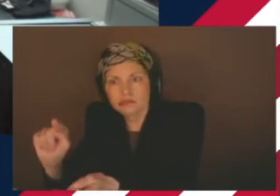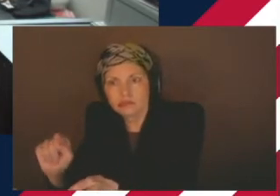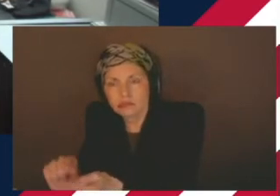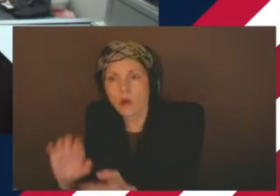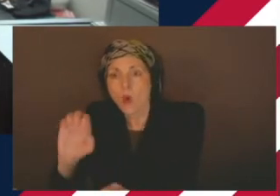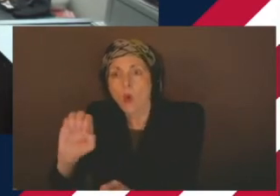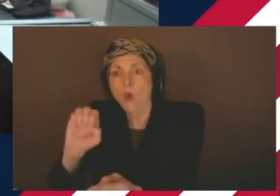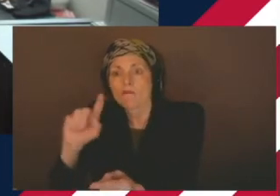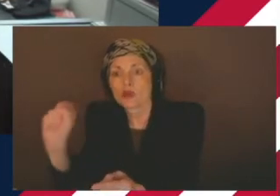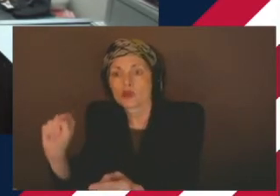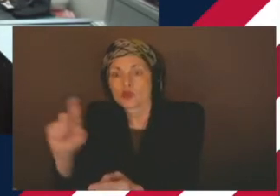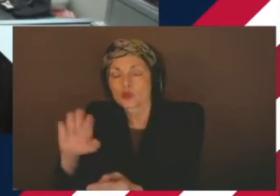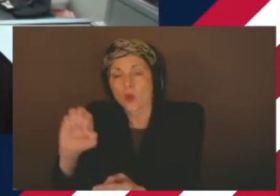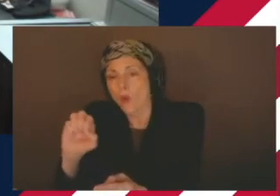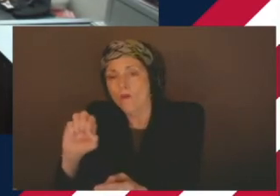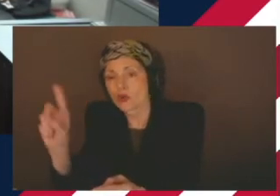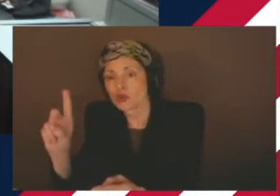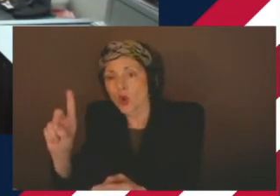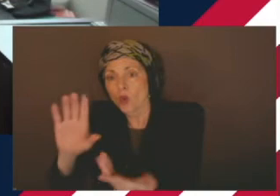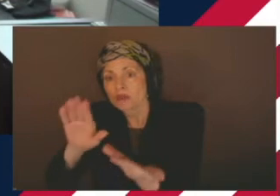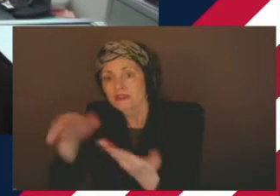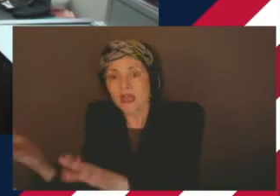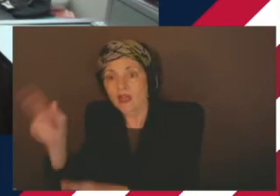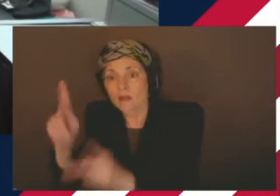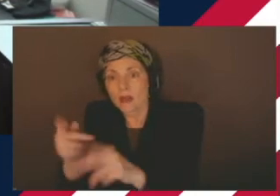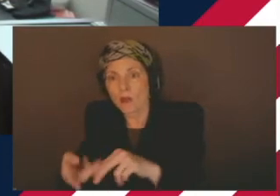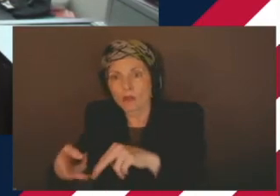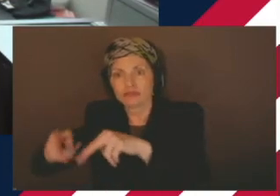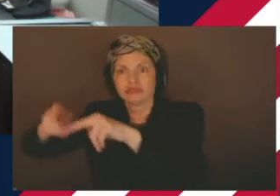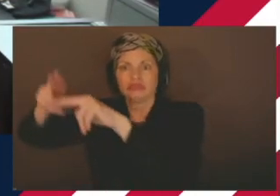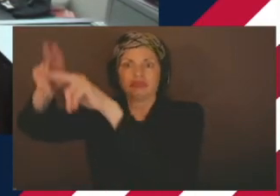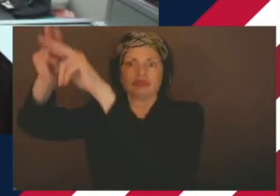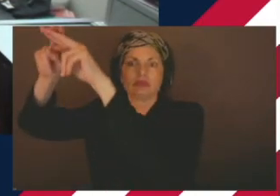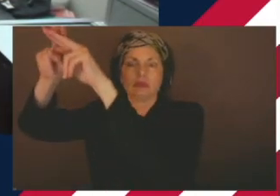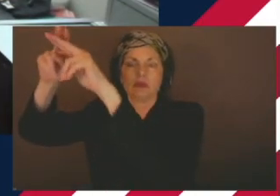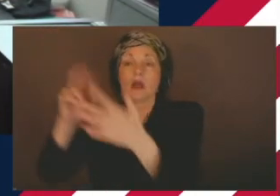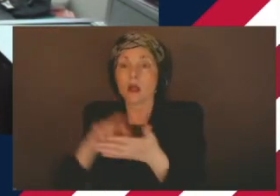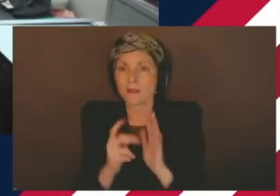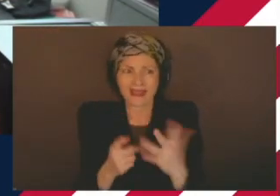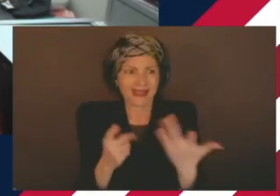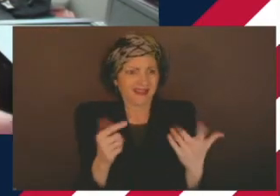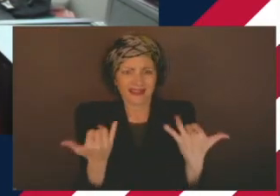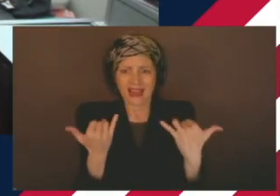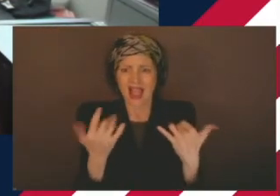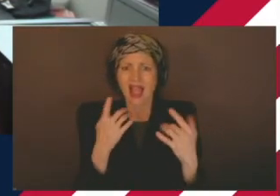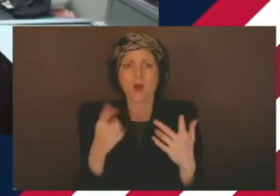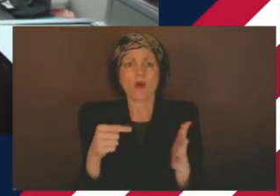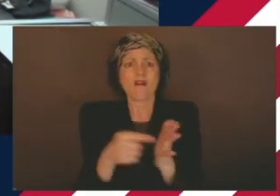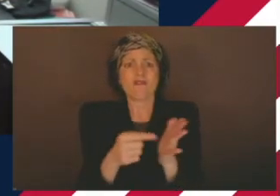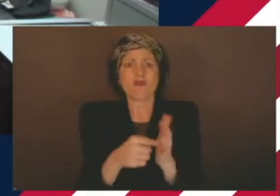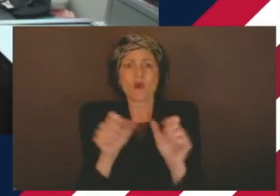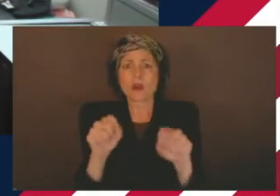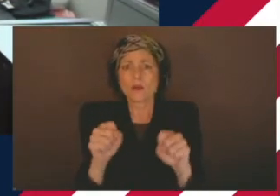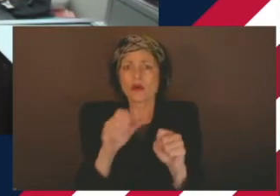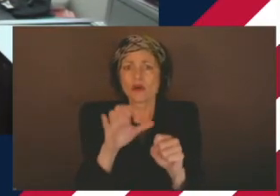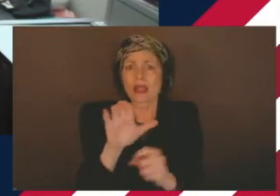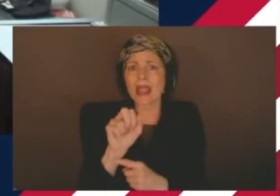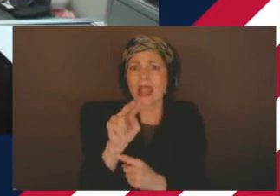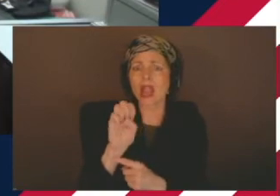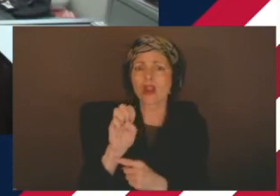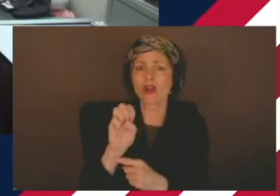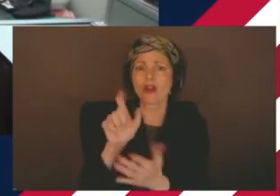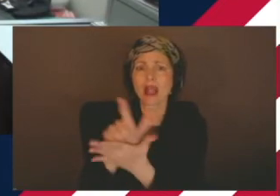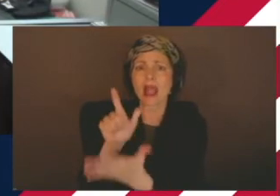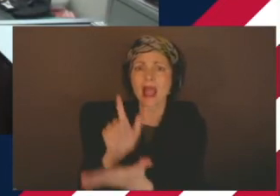administration's repeated efforts to repeal the Affordable Care Act results in deaths of people just like me and just like